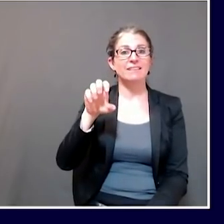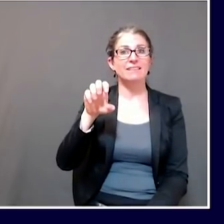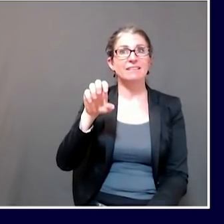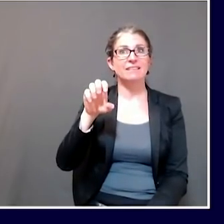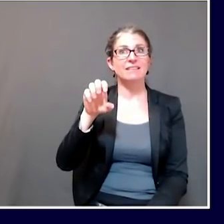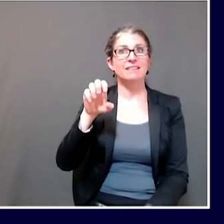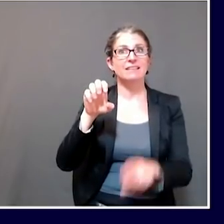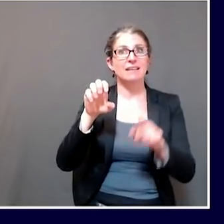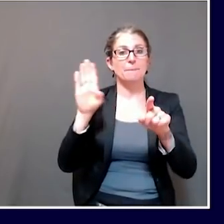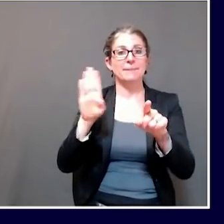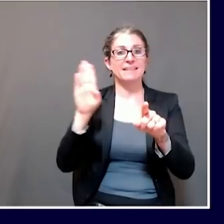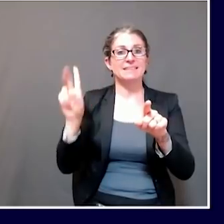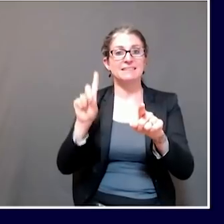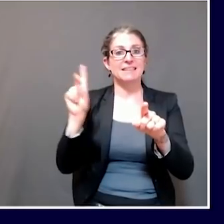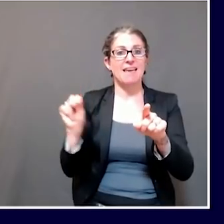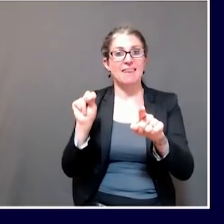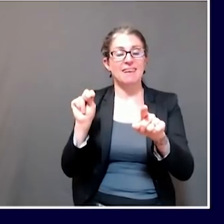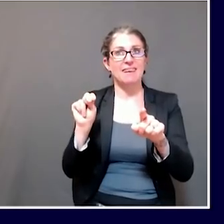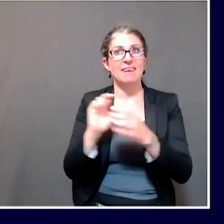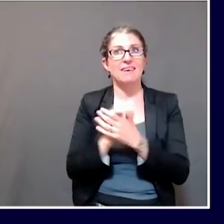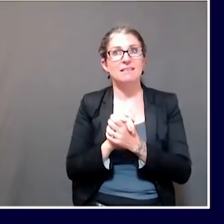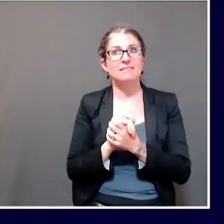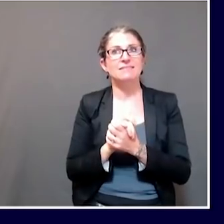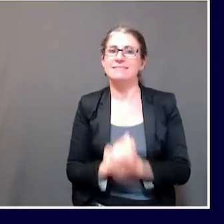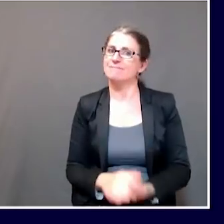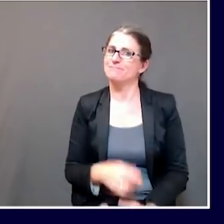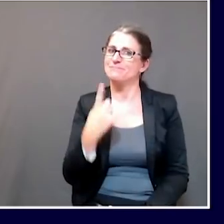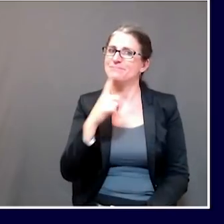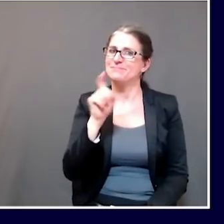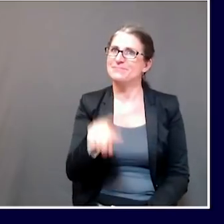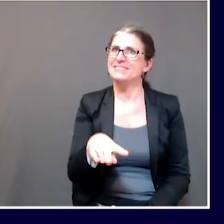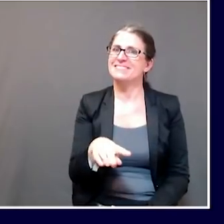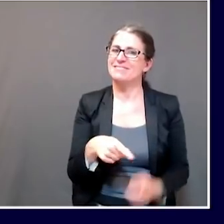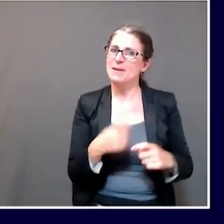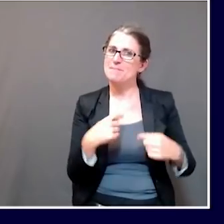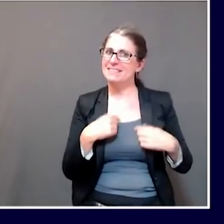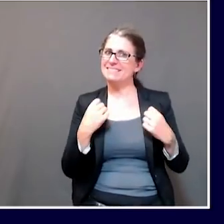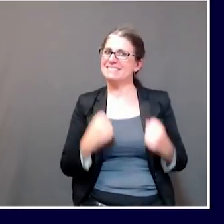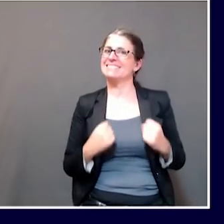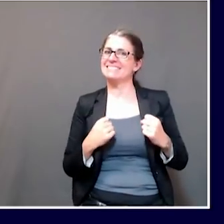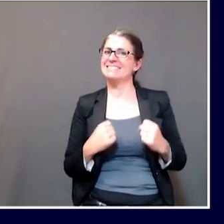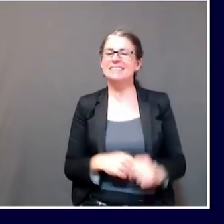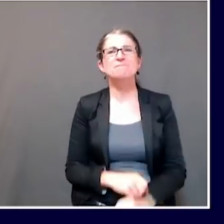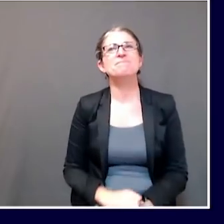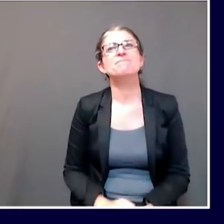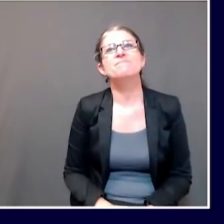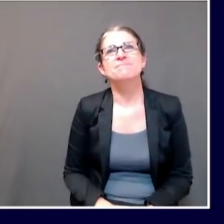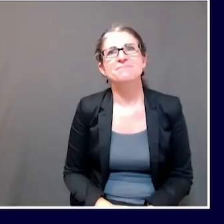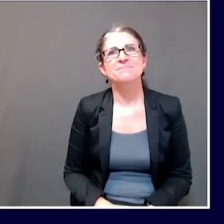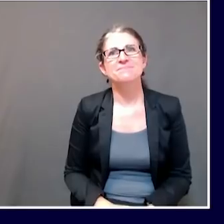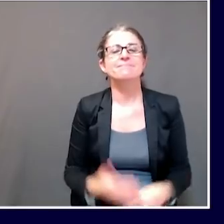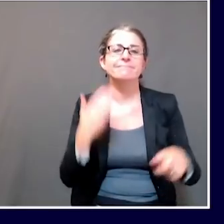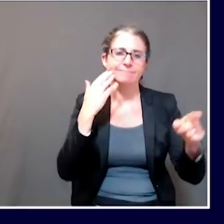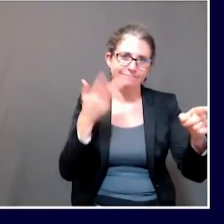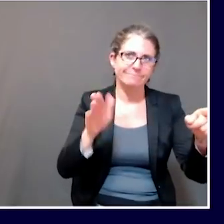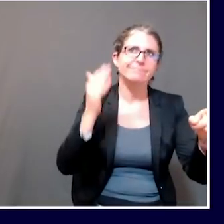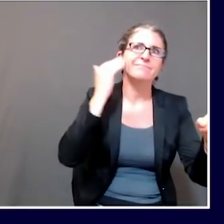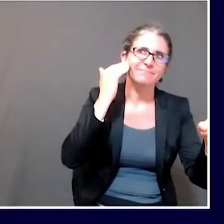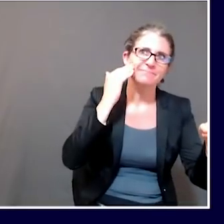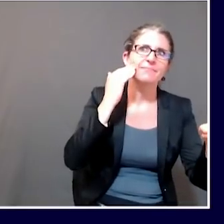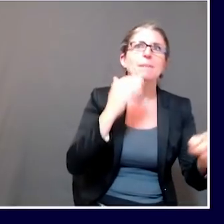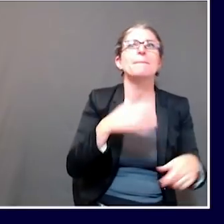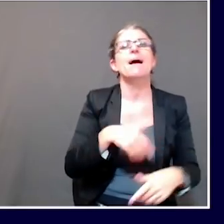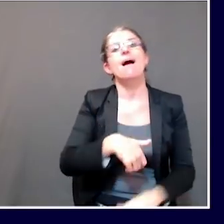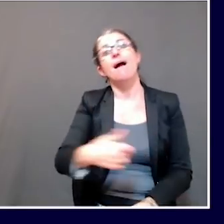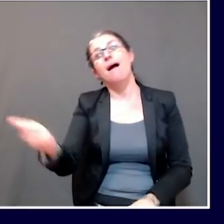today. I'm not the first person to point out, or the first reporter to point out, that New